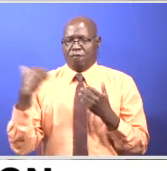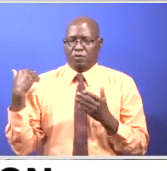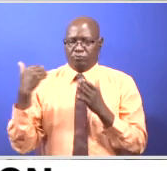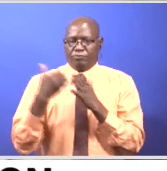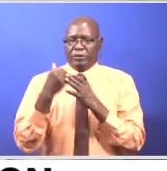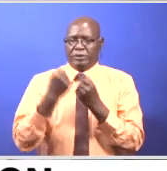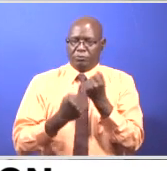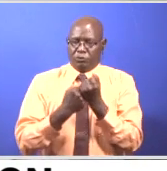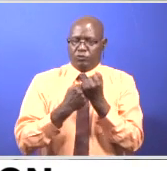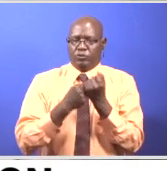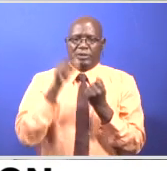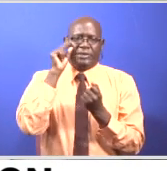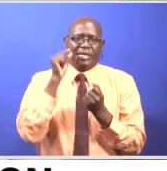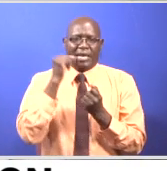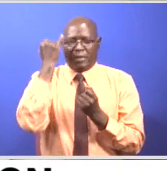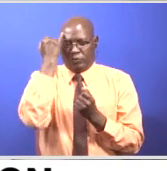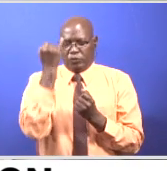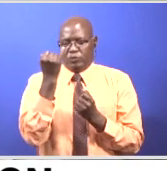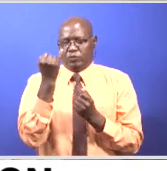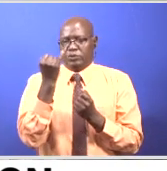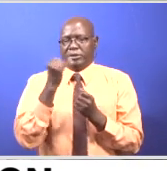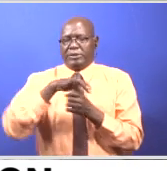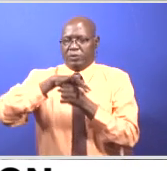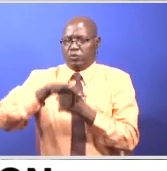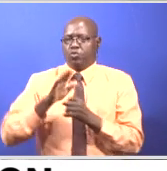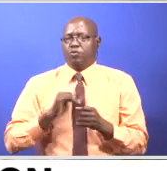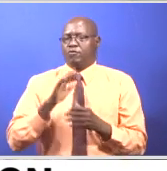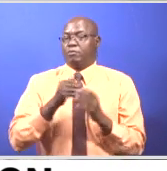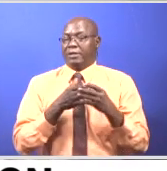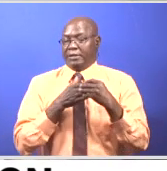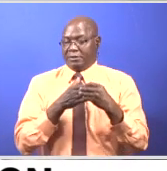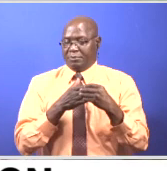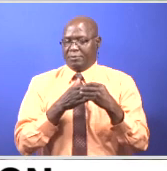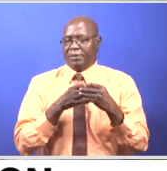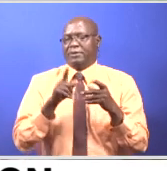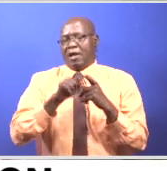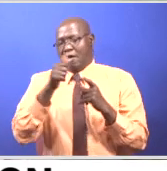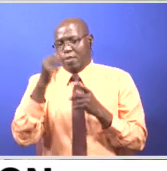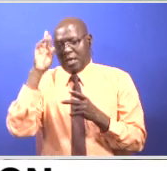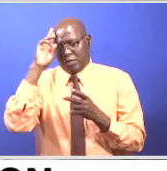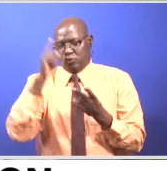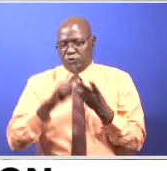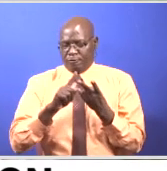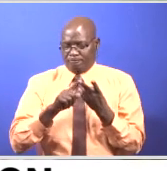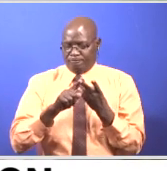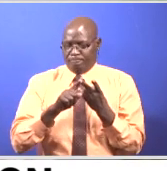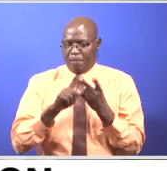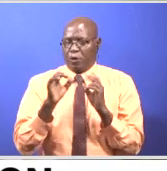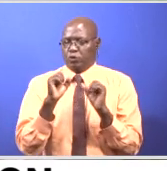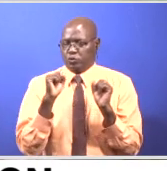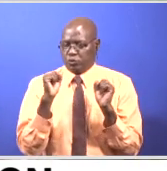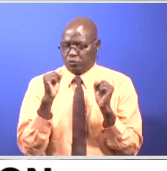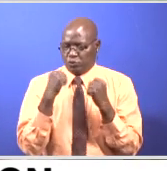gender ideology that excludes women from leadership. Another reason is social, where